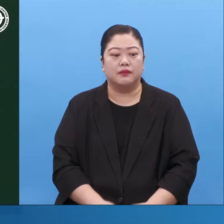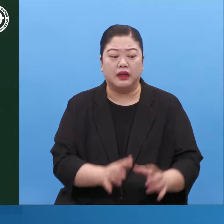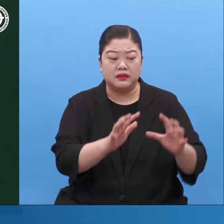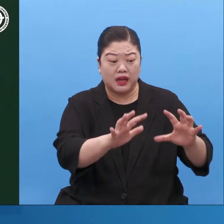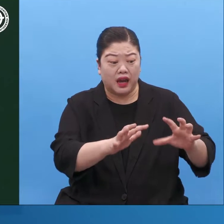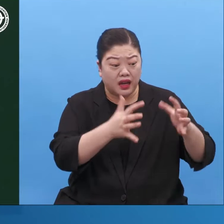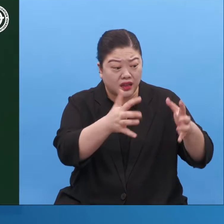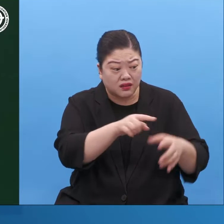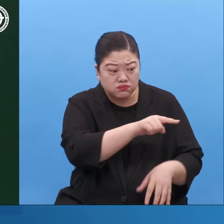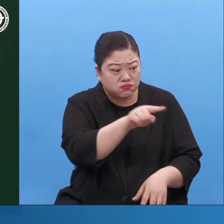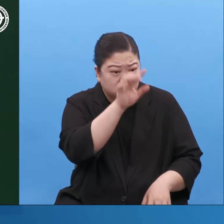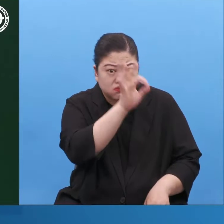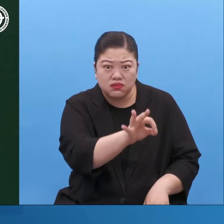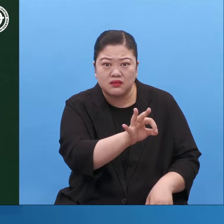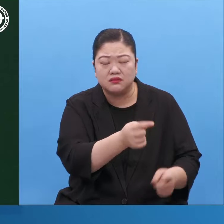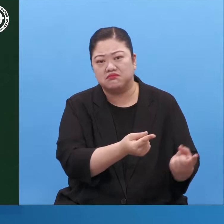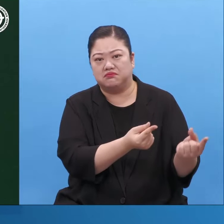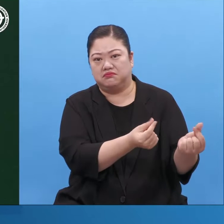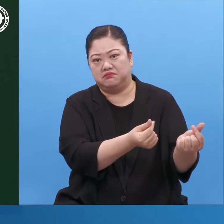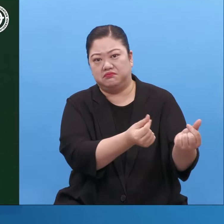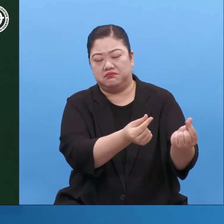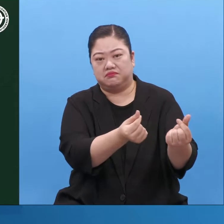that wherever you go in the world it's the same